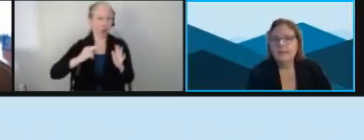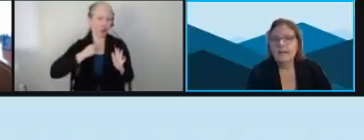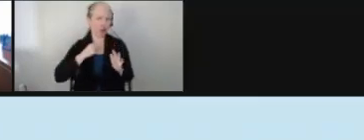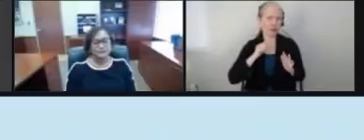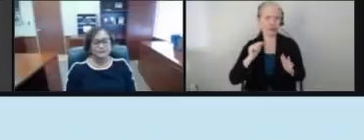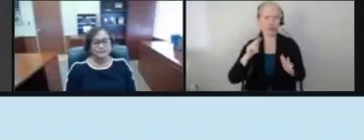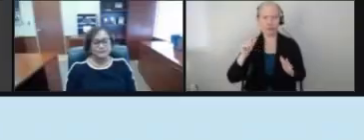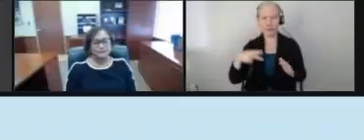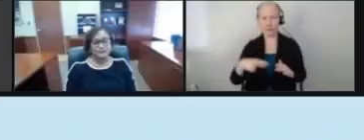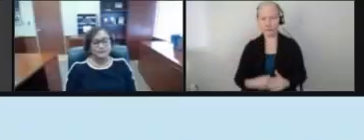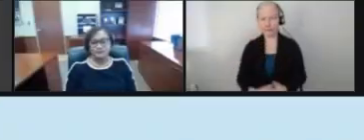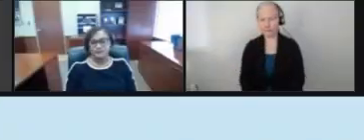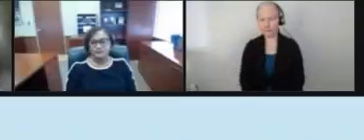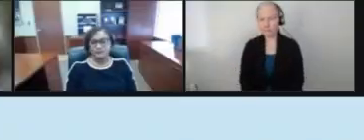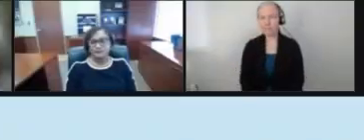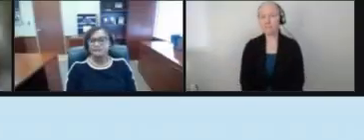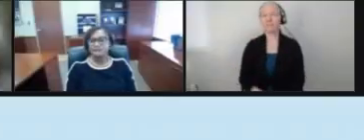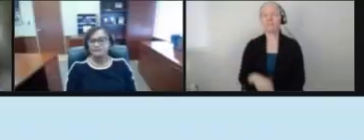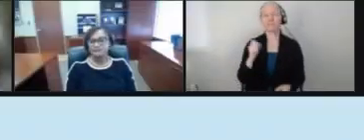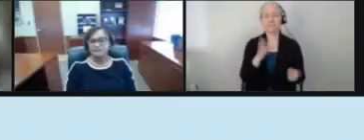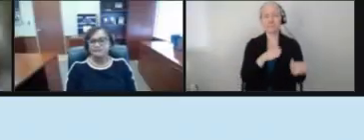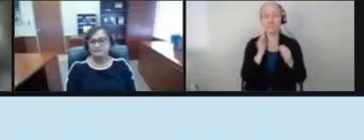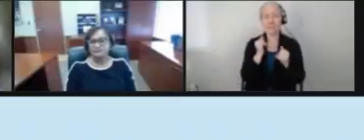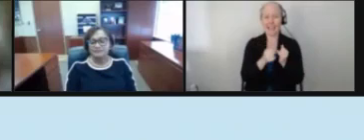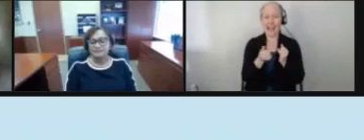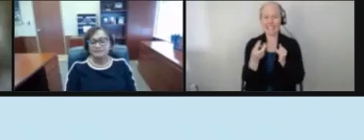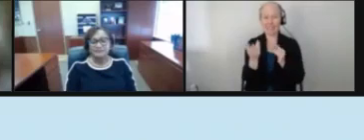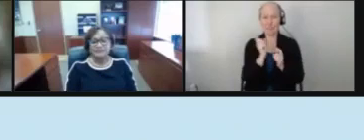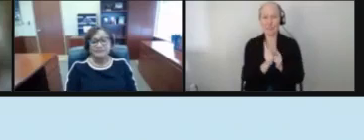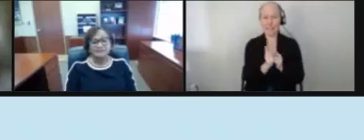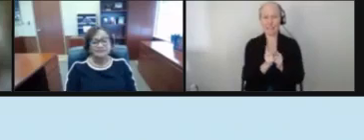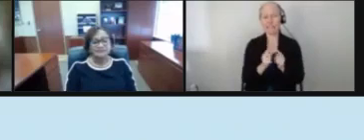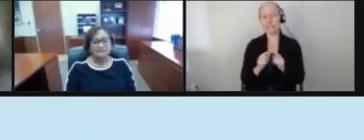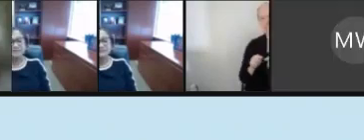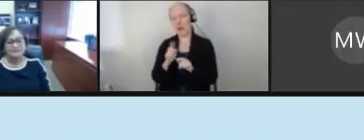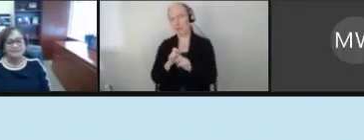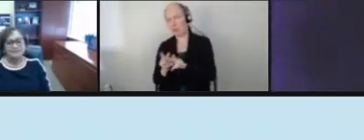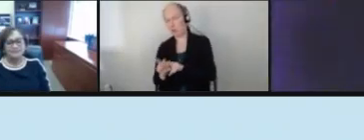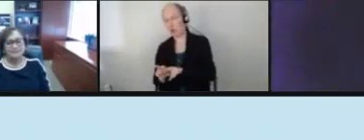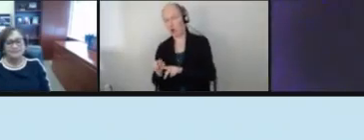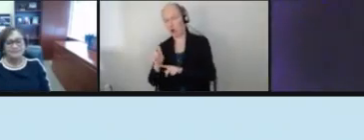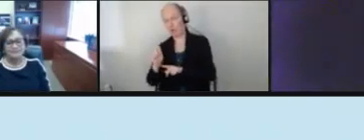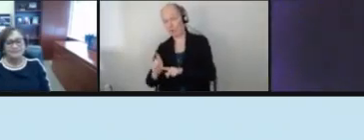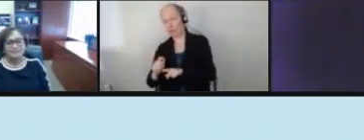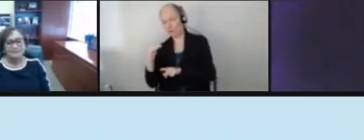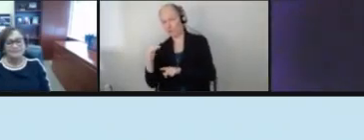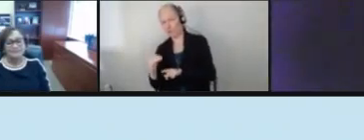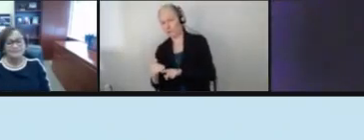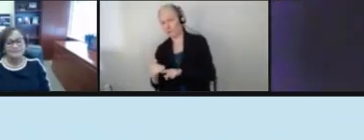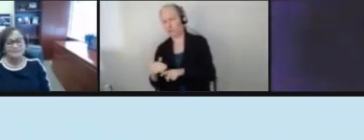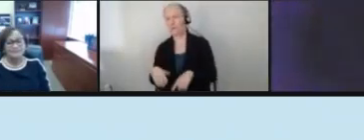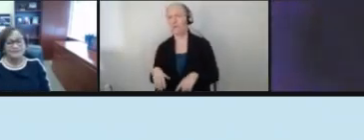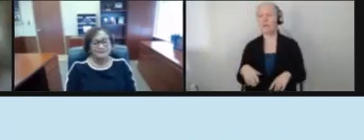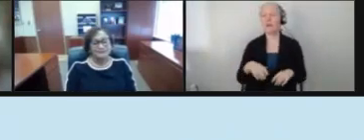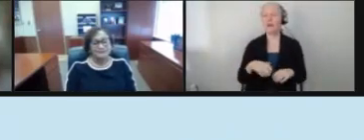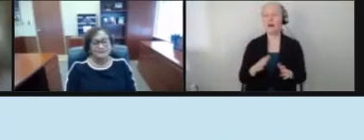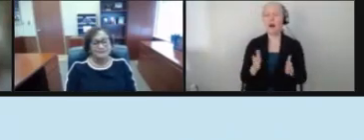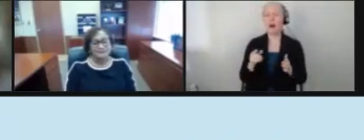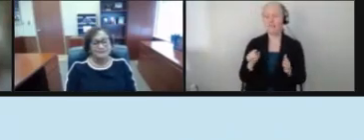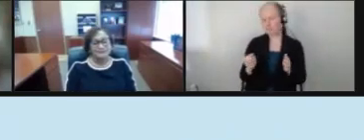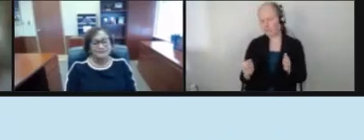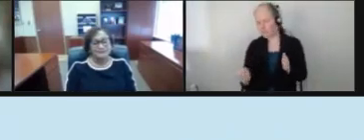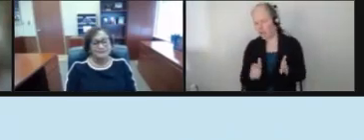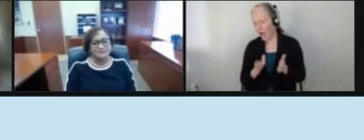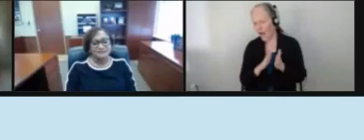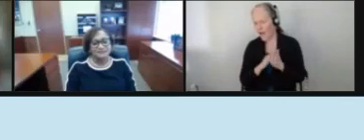In our last couple of minutes, I want to take one question out of the audience, asking about, you